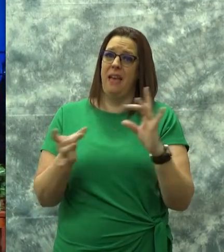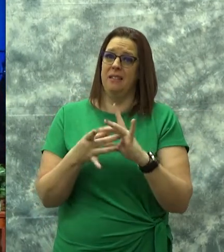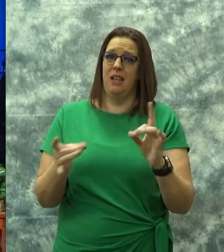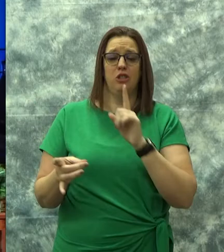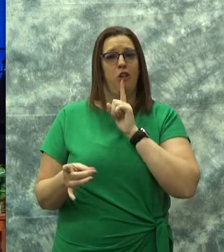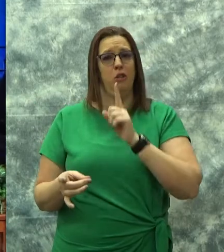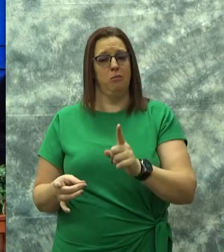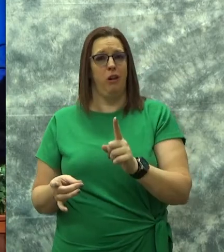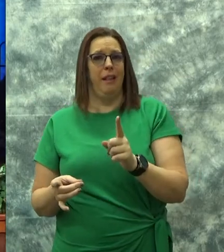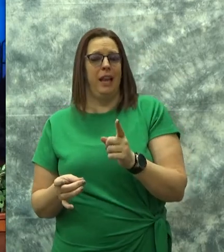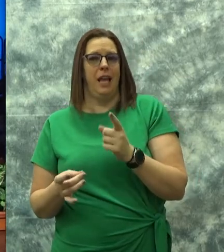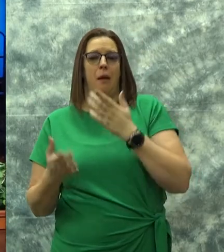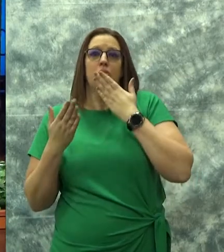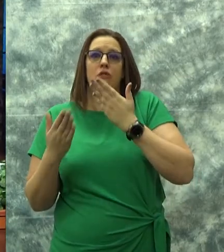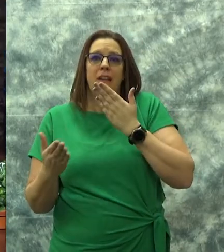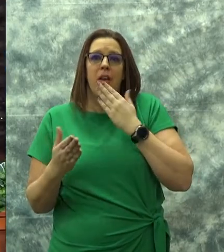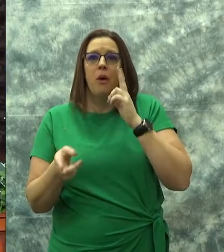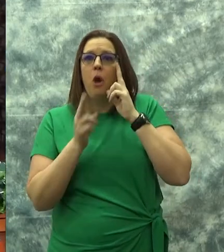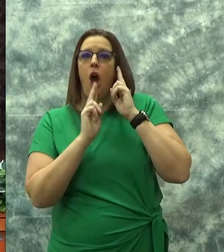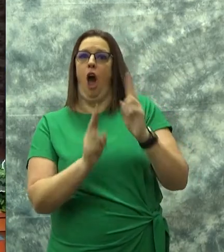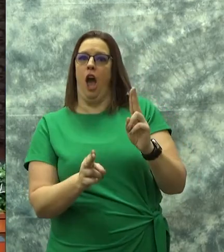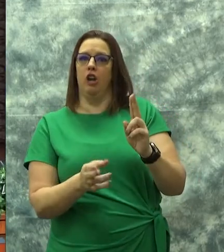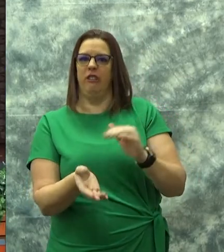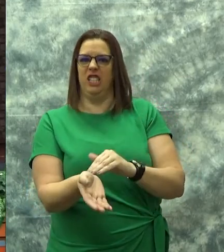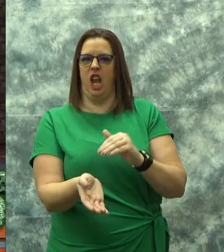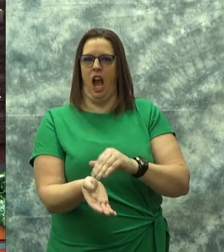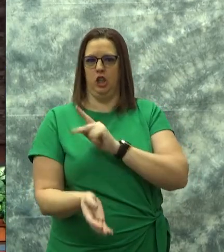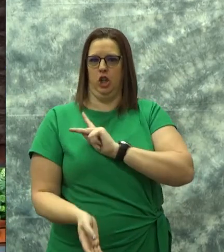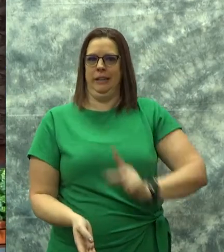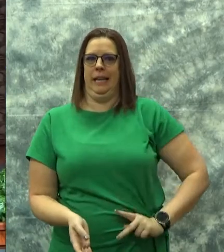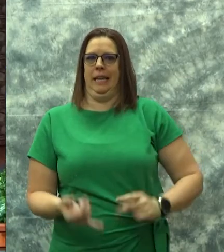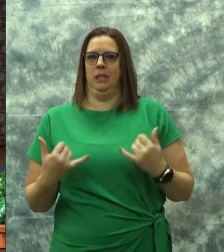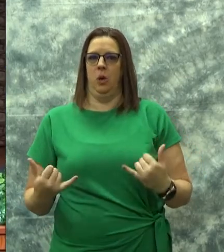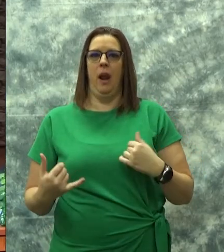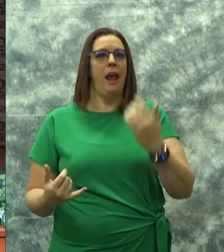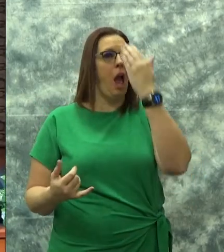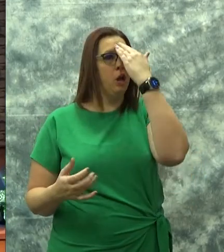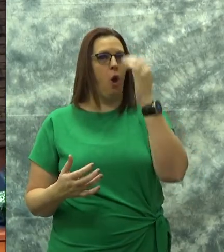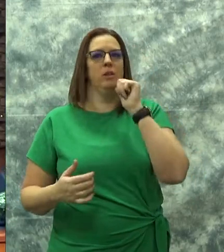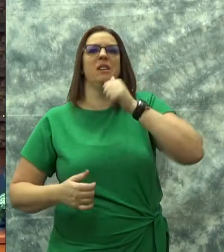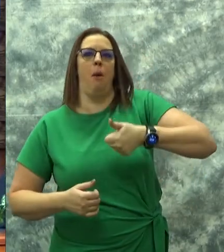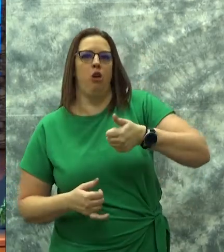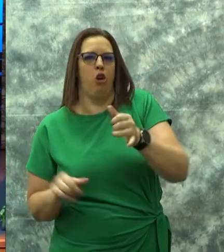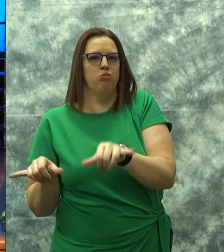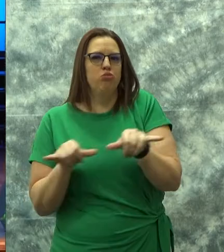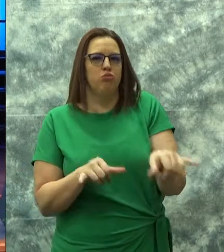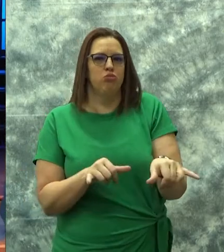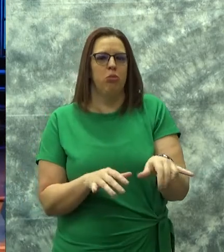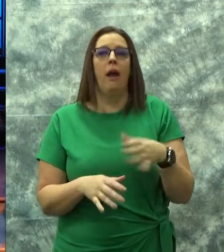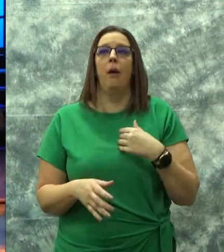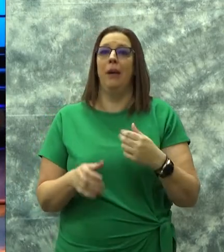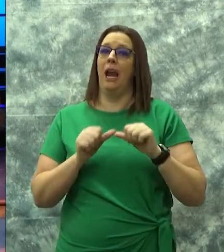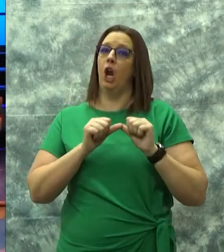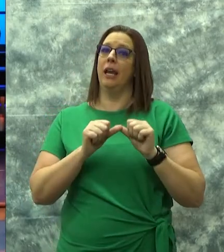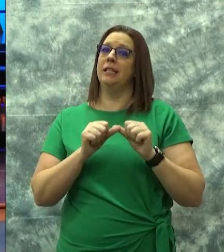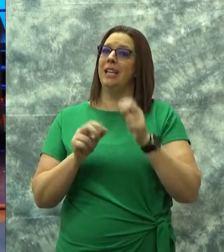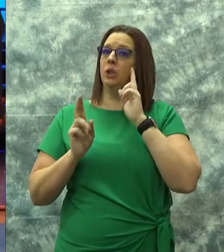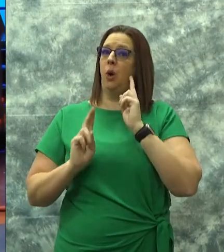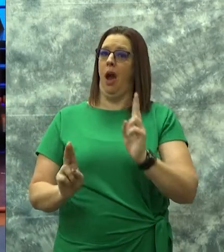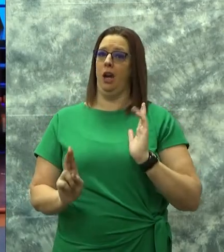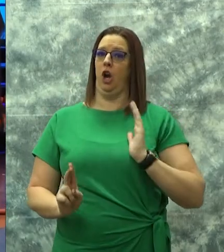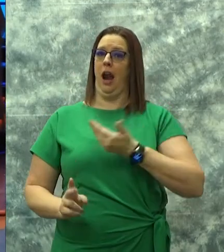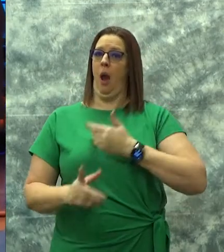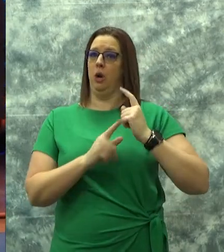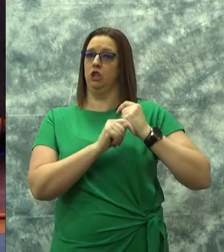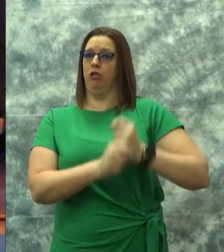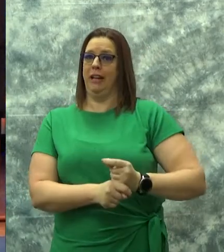so grateful that we are honoring Dr. King today, and I know many will tomorrow, and we are continuing to honor some of